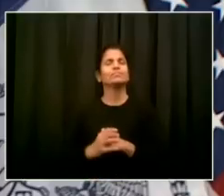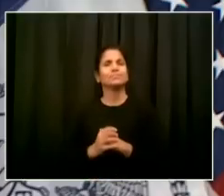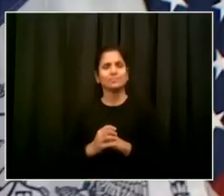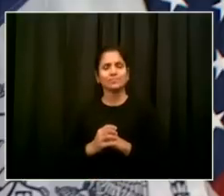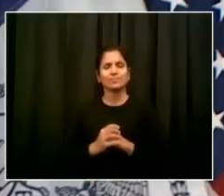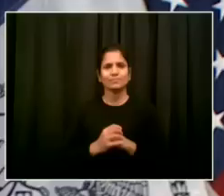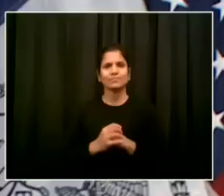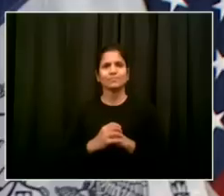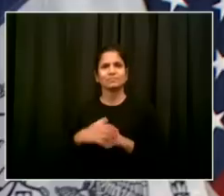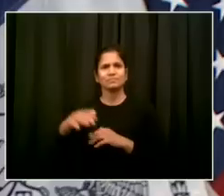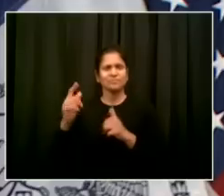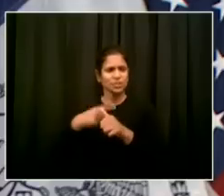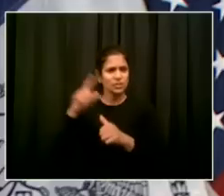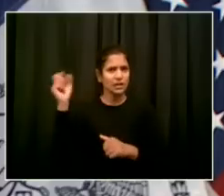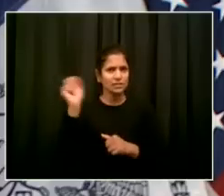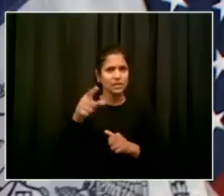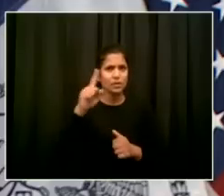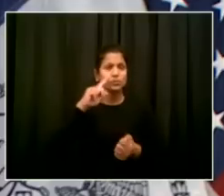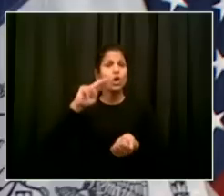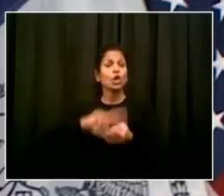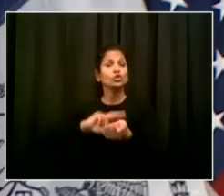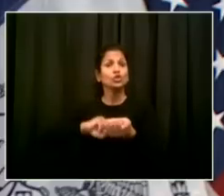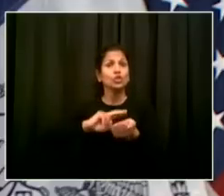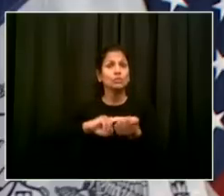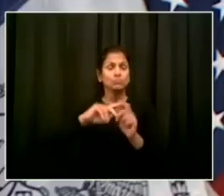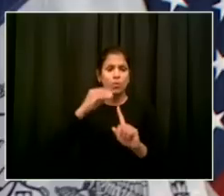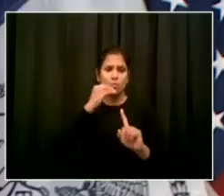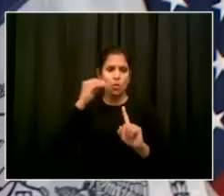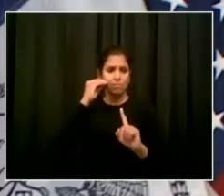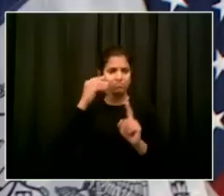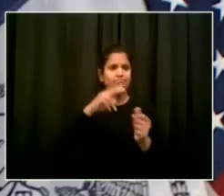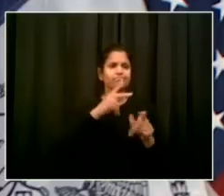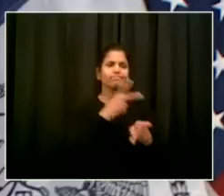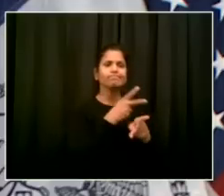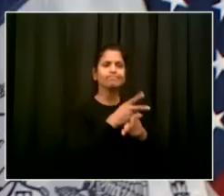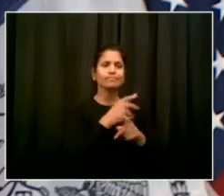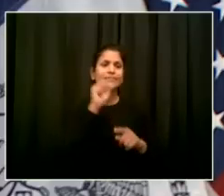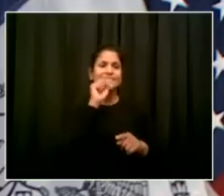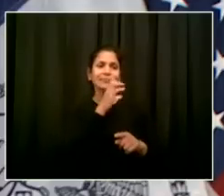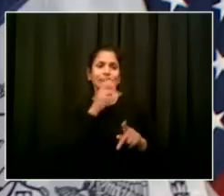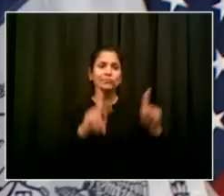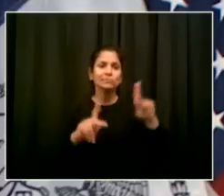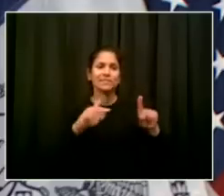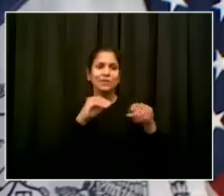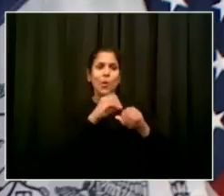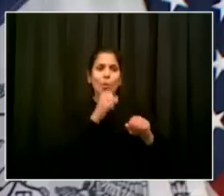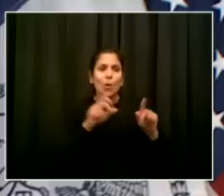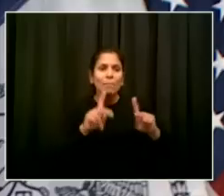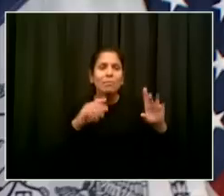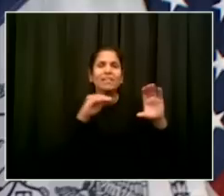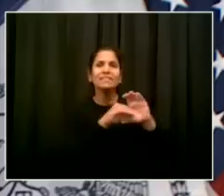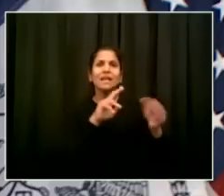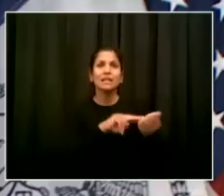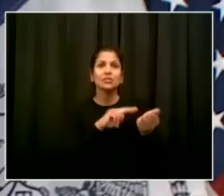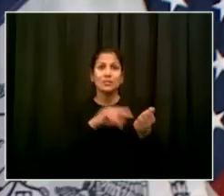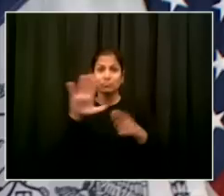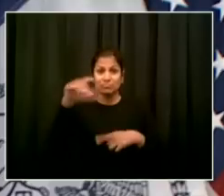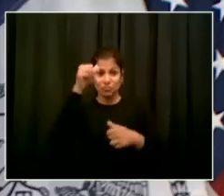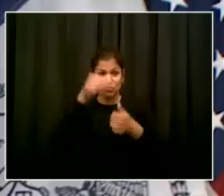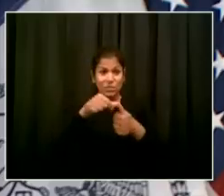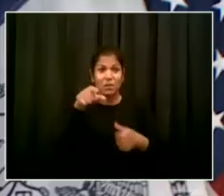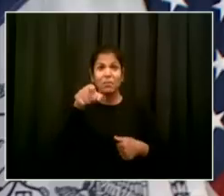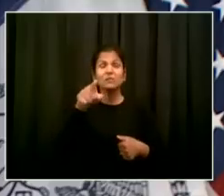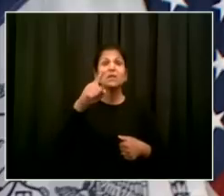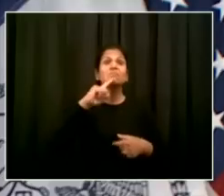nursing homes. Given what happened in the spring here and elsewhere in the state, is there any talk at this point